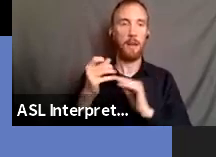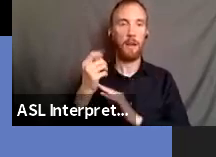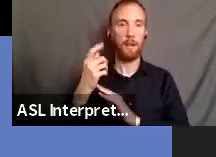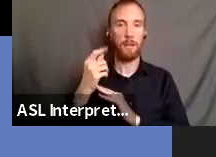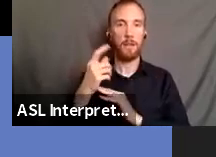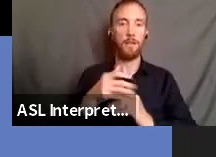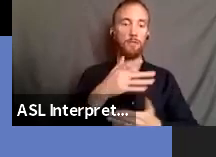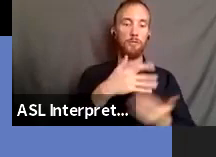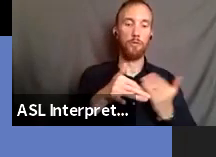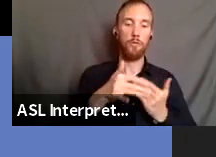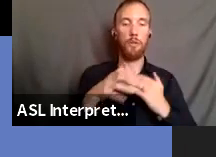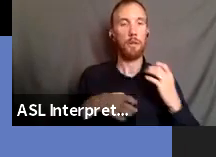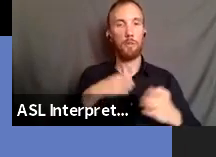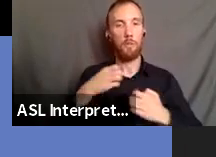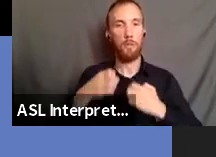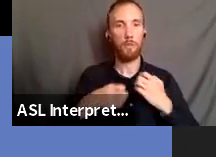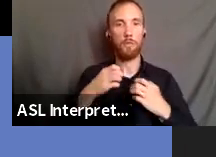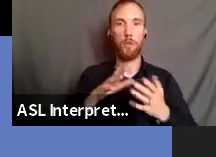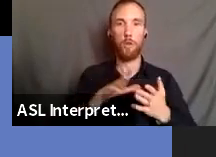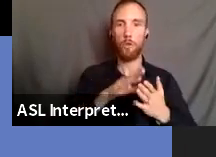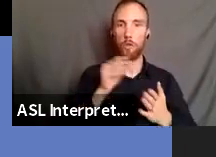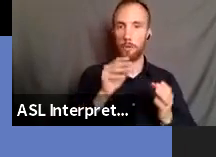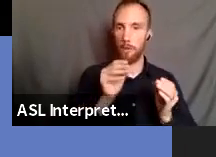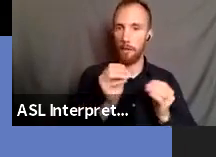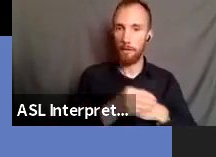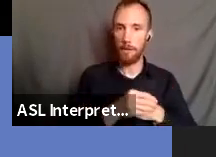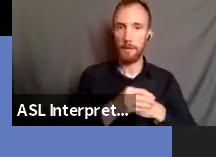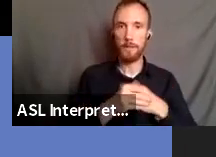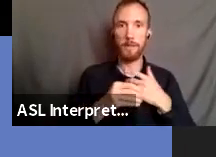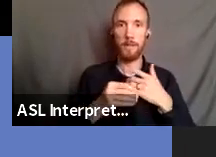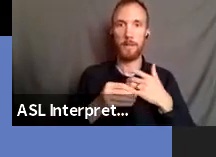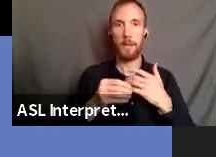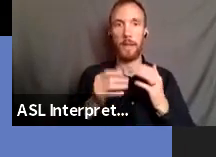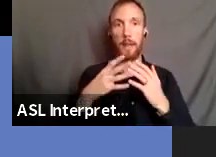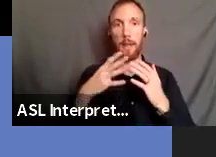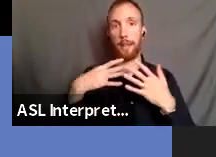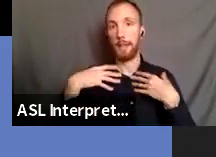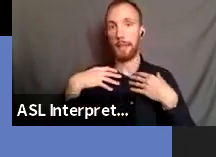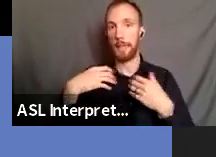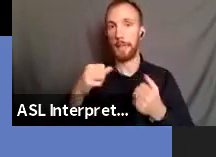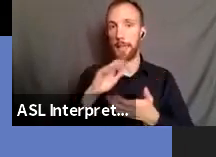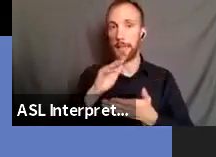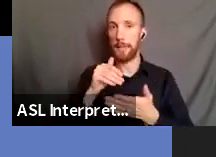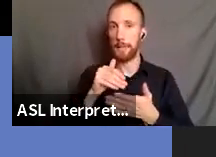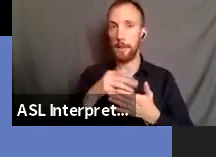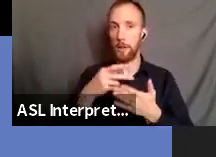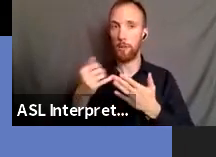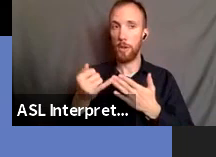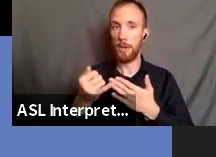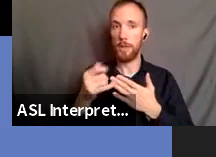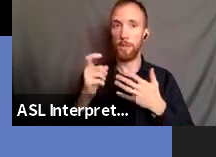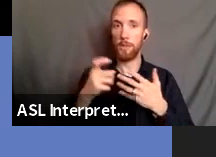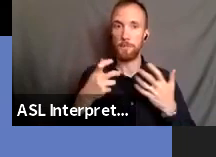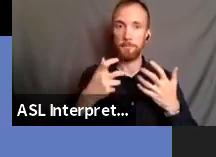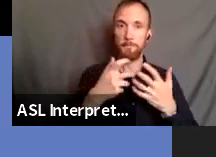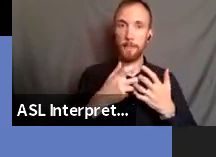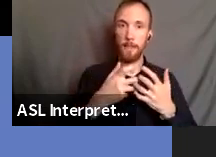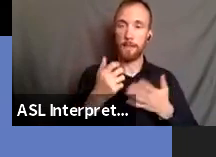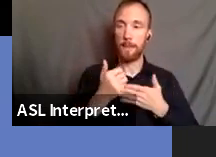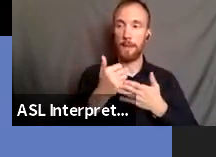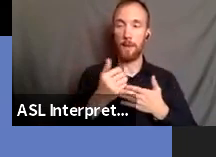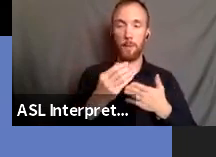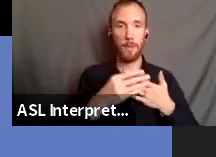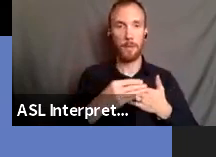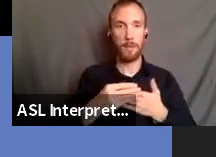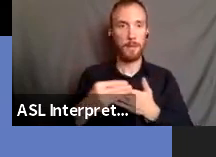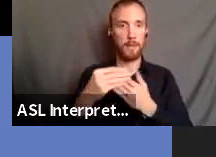emotional learning and that the projects of the healing centered framework really are meant to be a lever towards that equity but so much